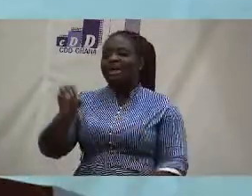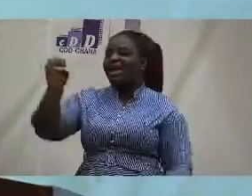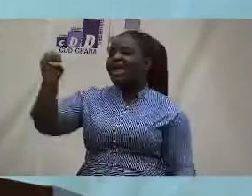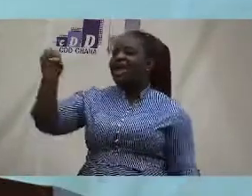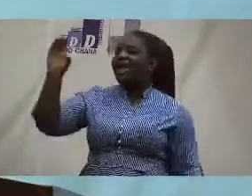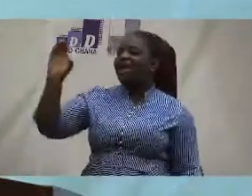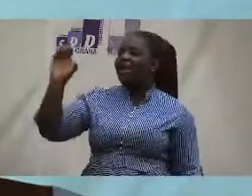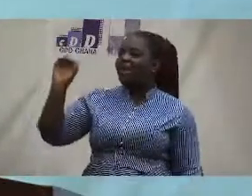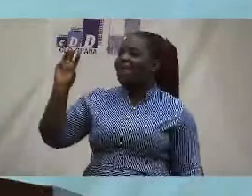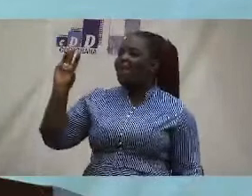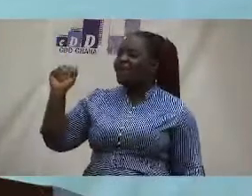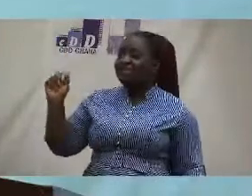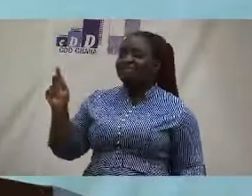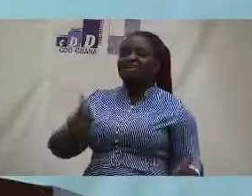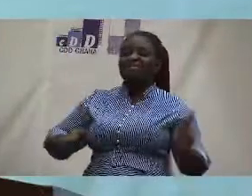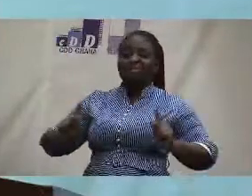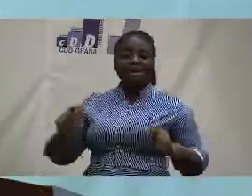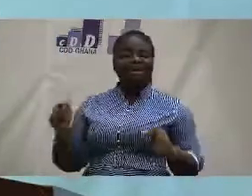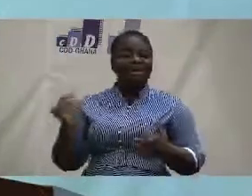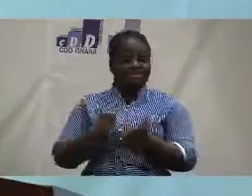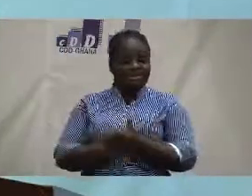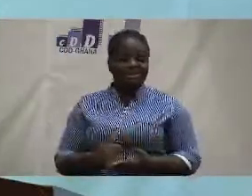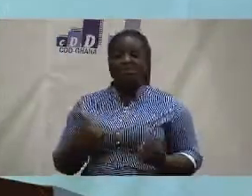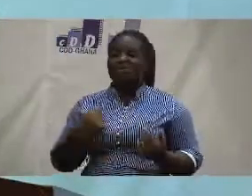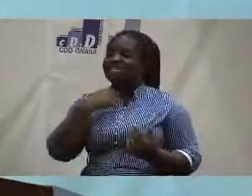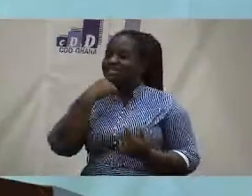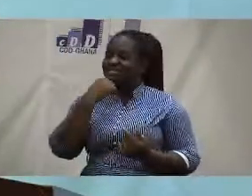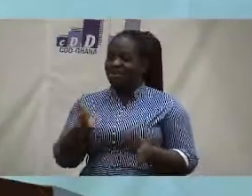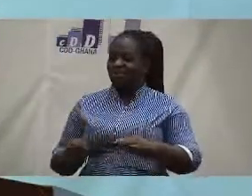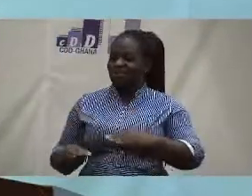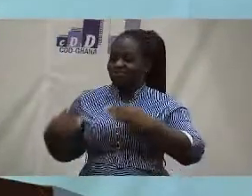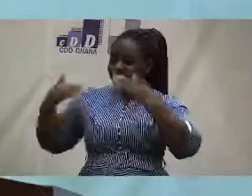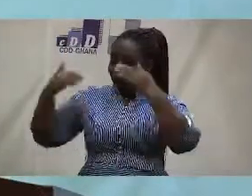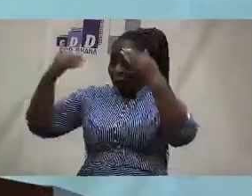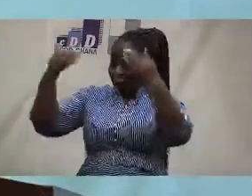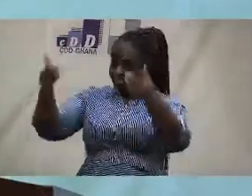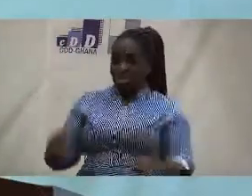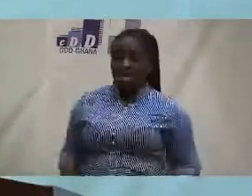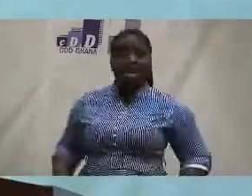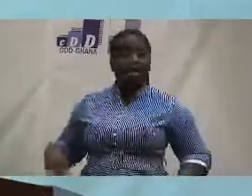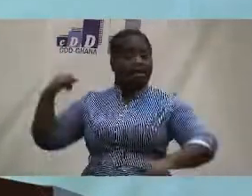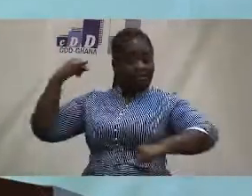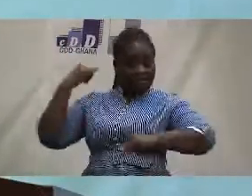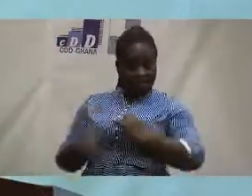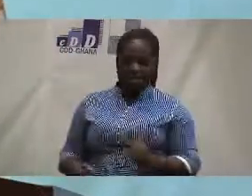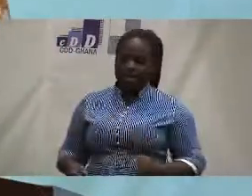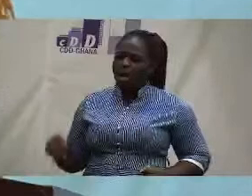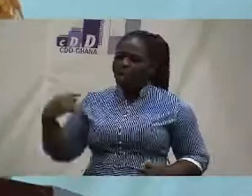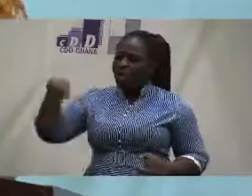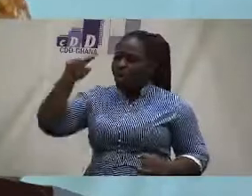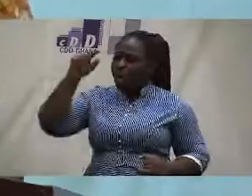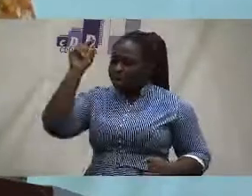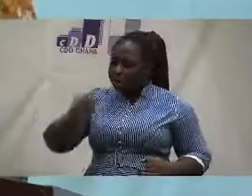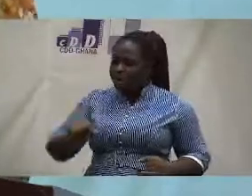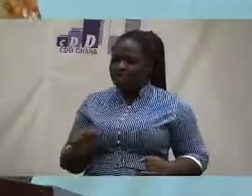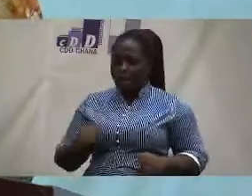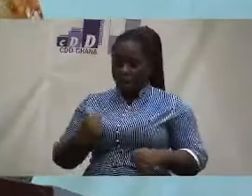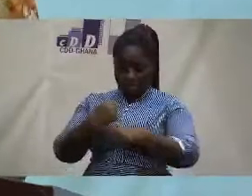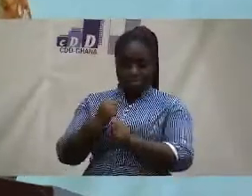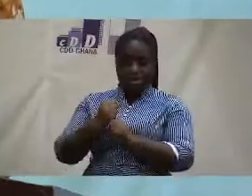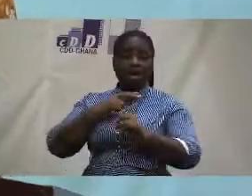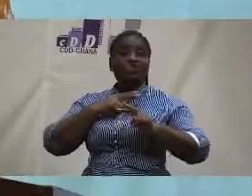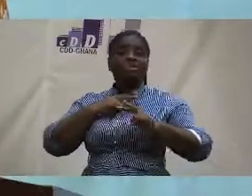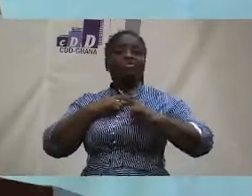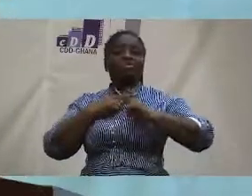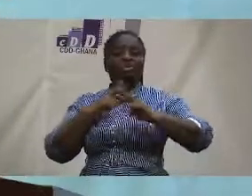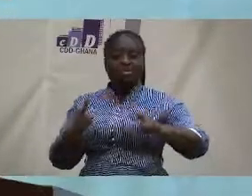people that we say we are actually moving towards. And finally, we have to situate our voices